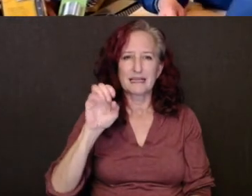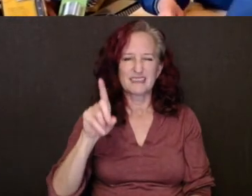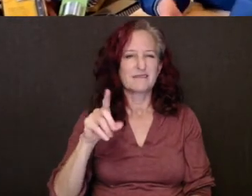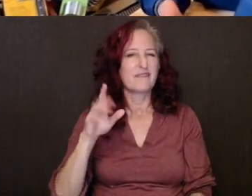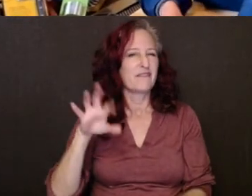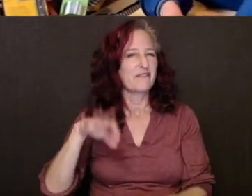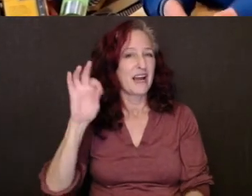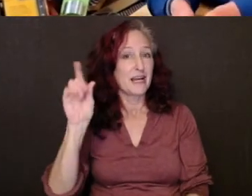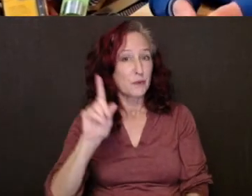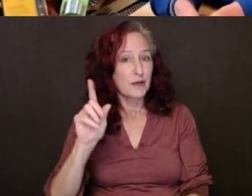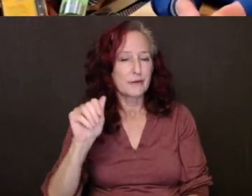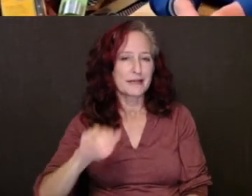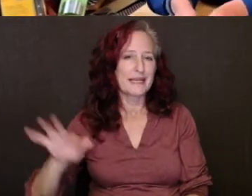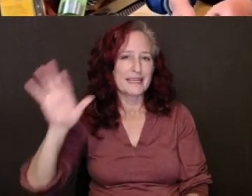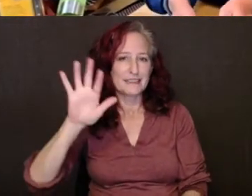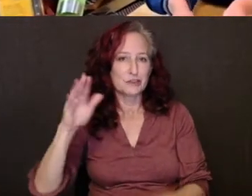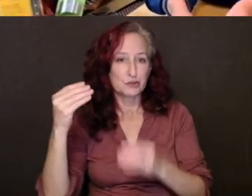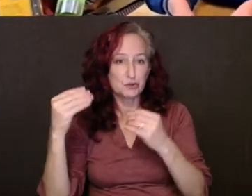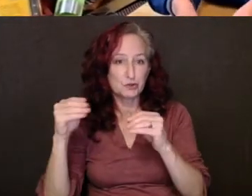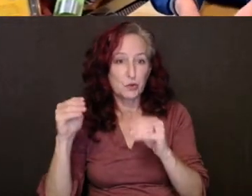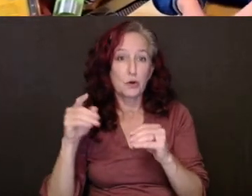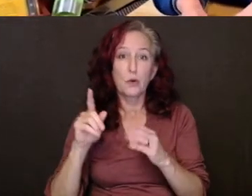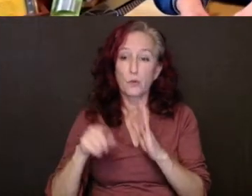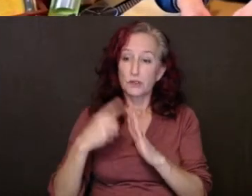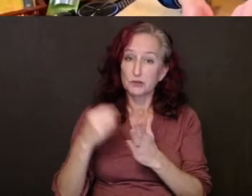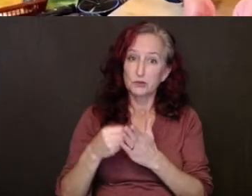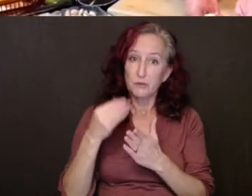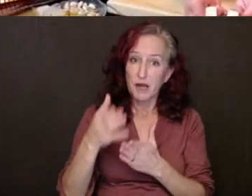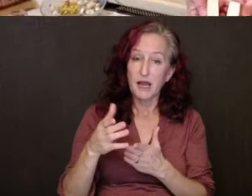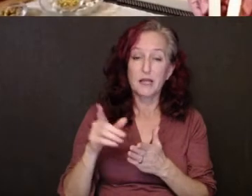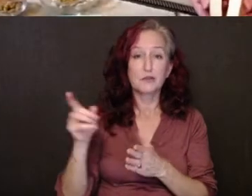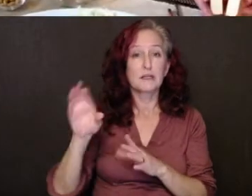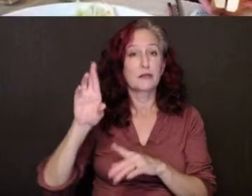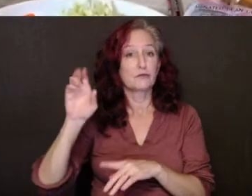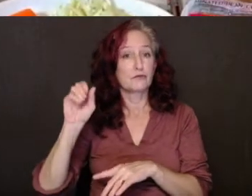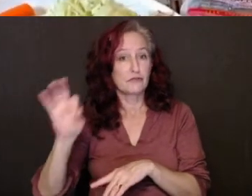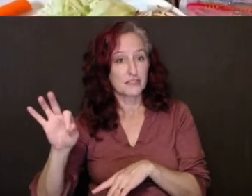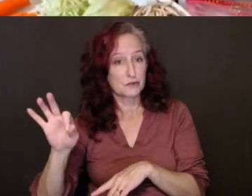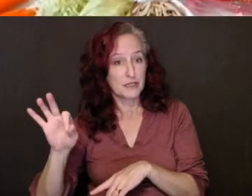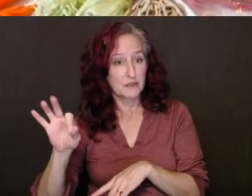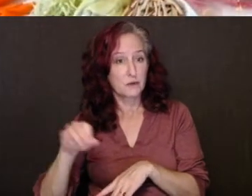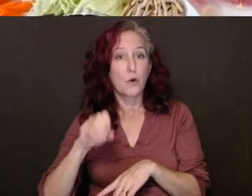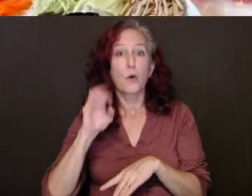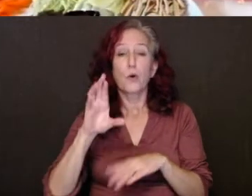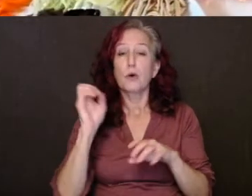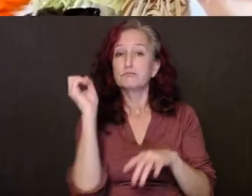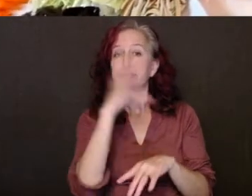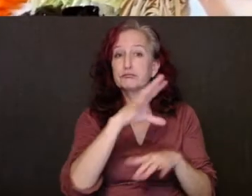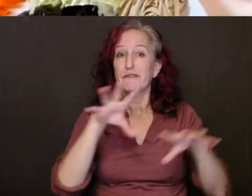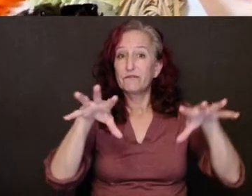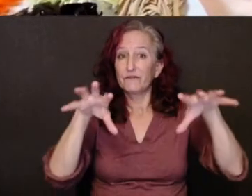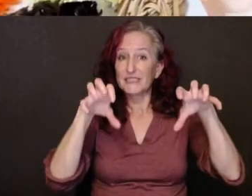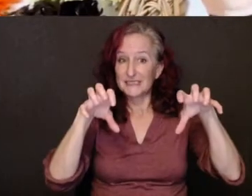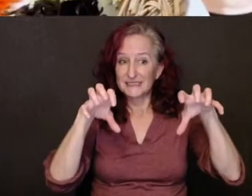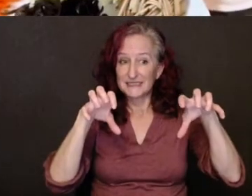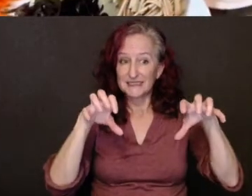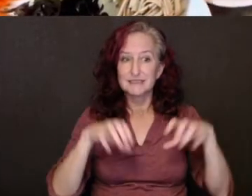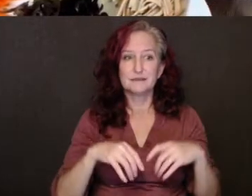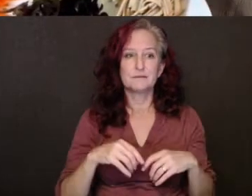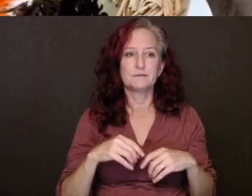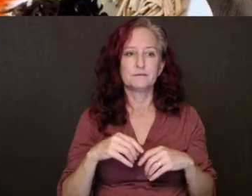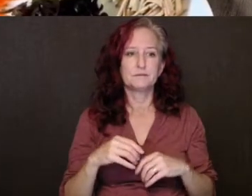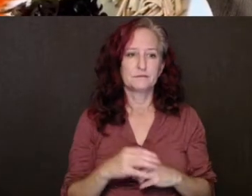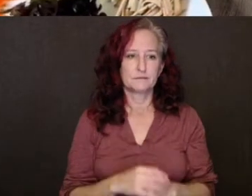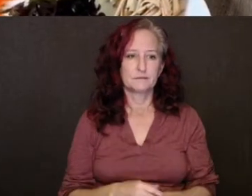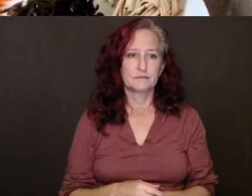It looks like this inside. When you cut it open, it looks like this, okay? This is pressed bean curd. When you use the pressed bean curd,